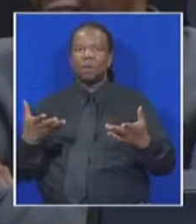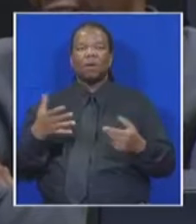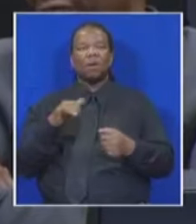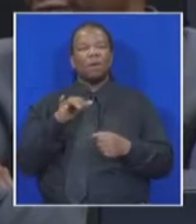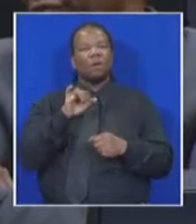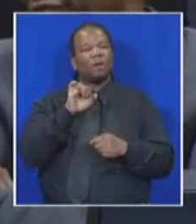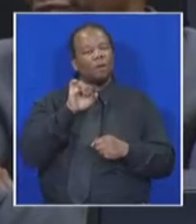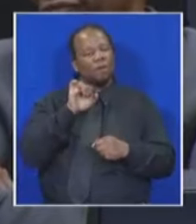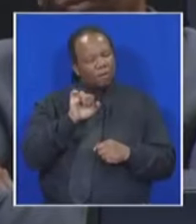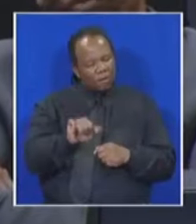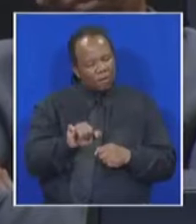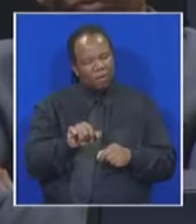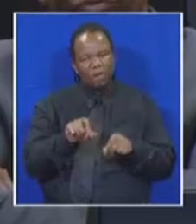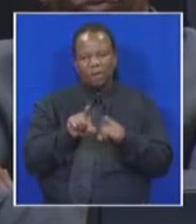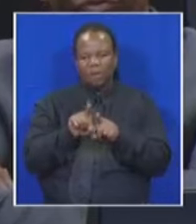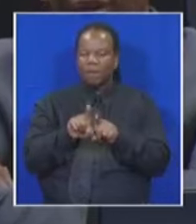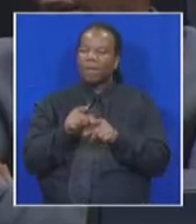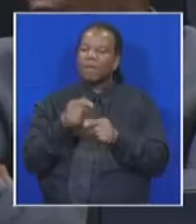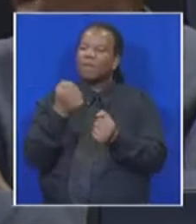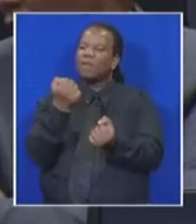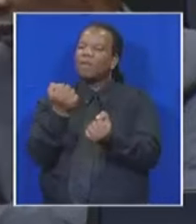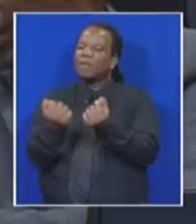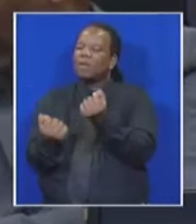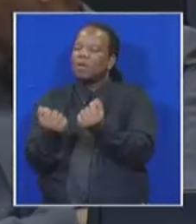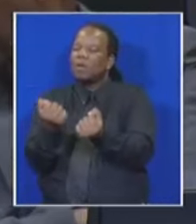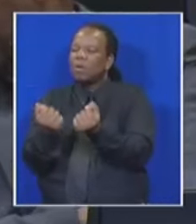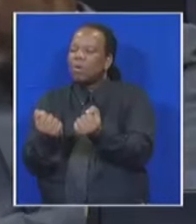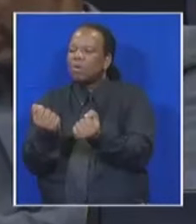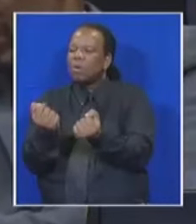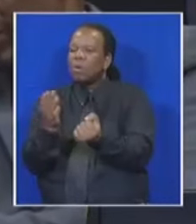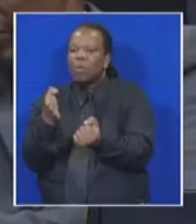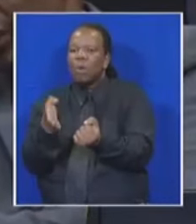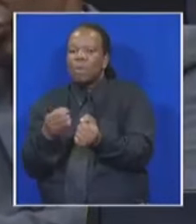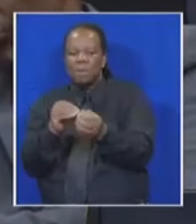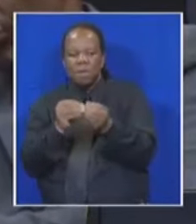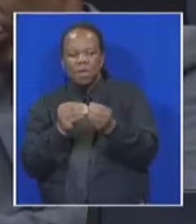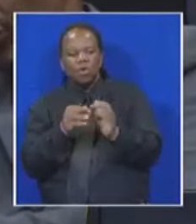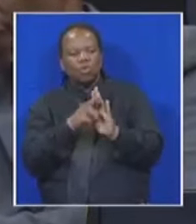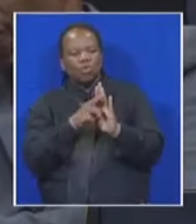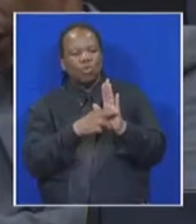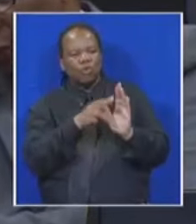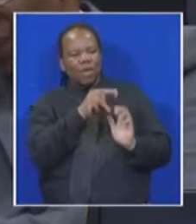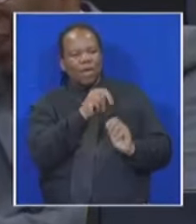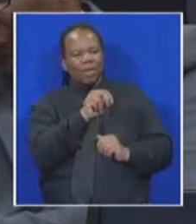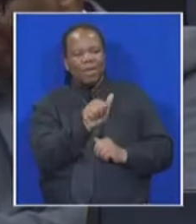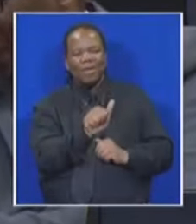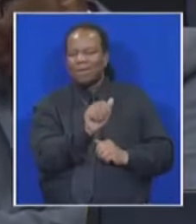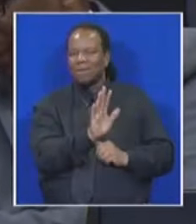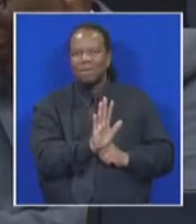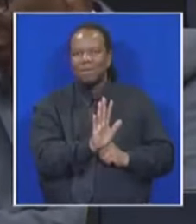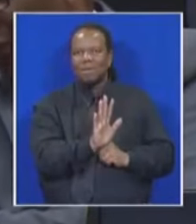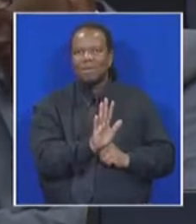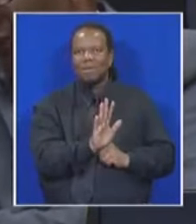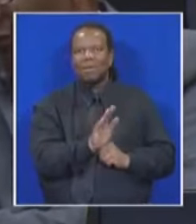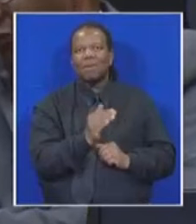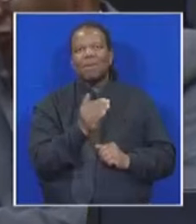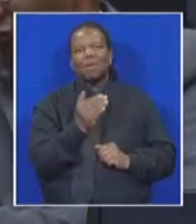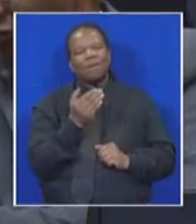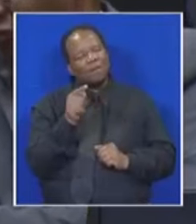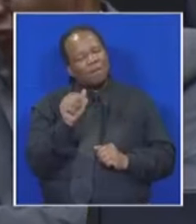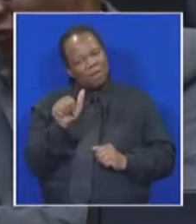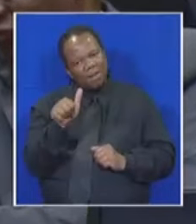the court formulating rules for the National Assembly. Consequently, all the various permutations